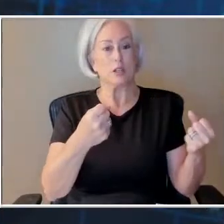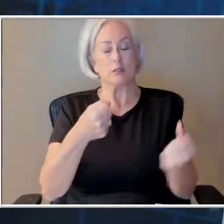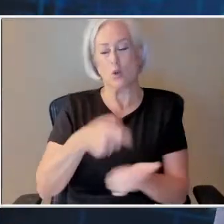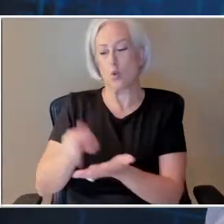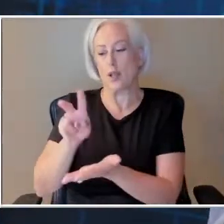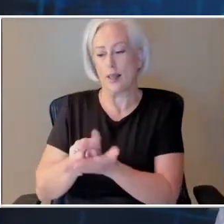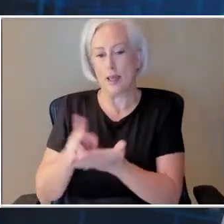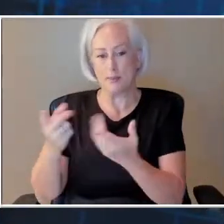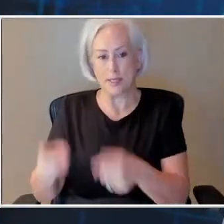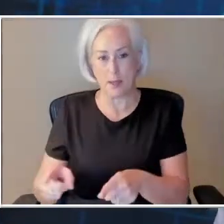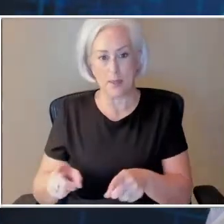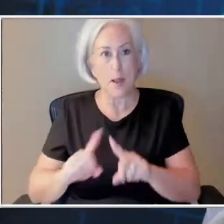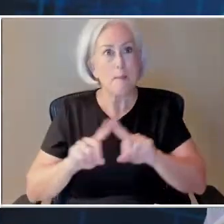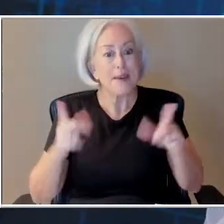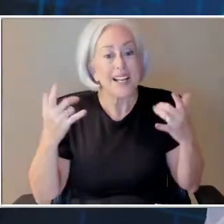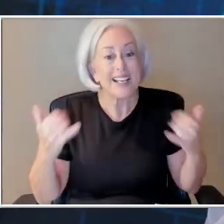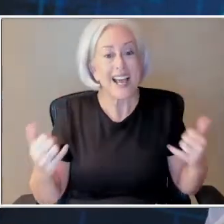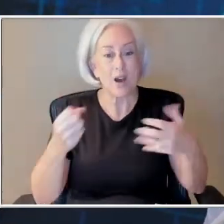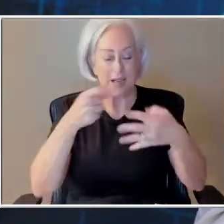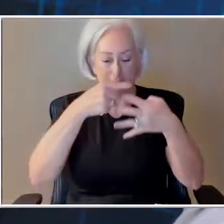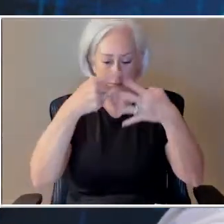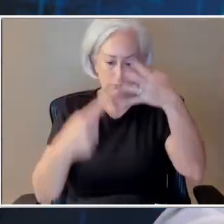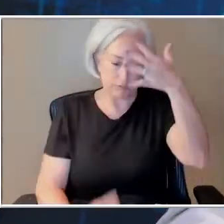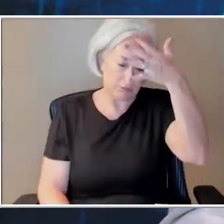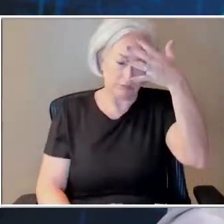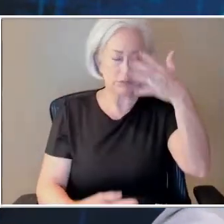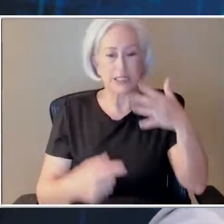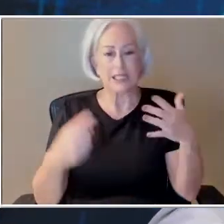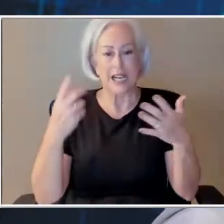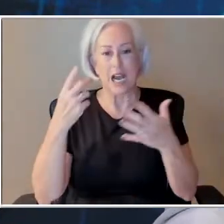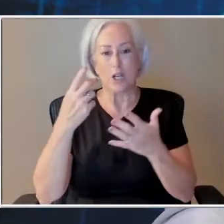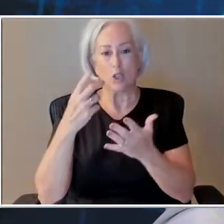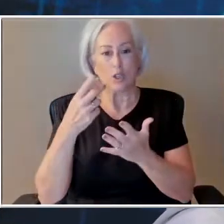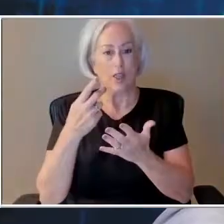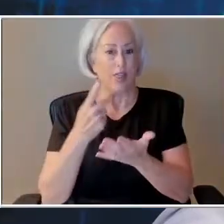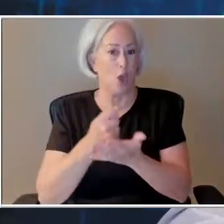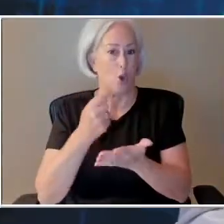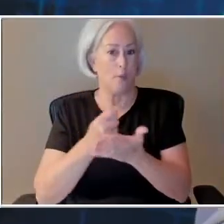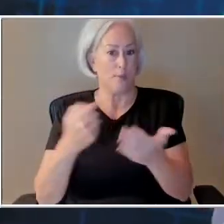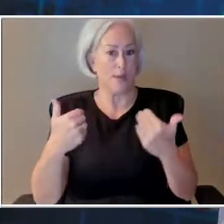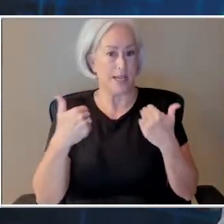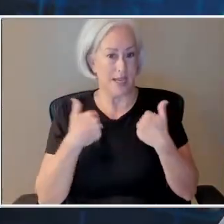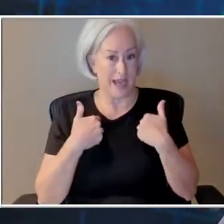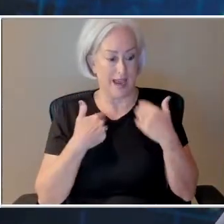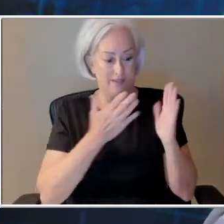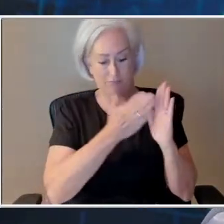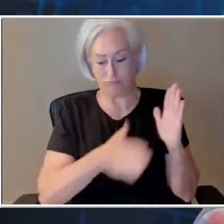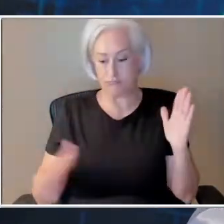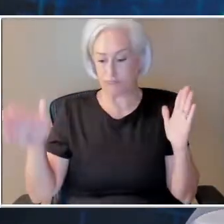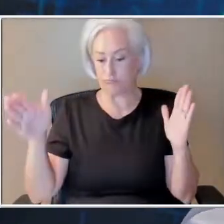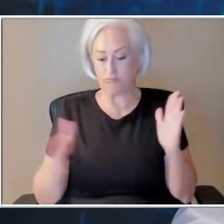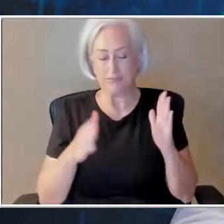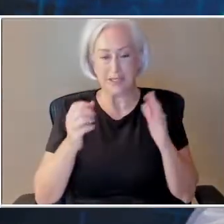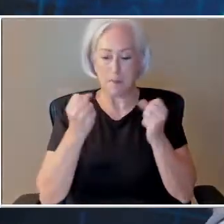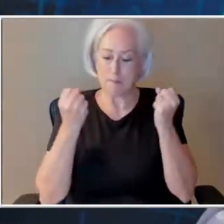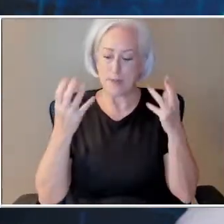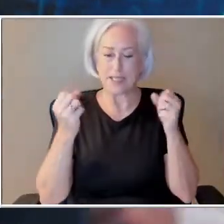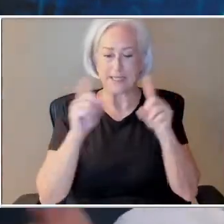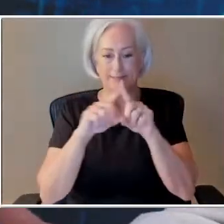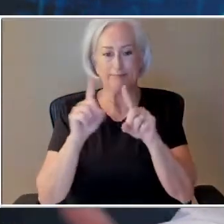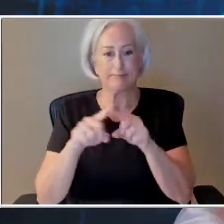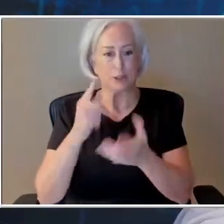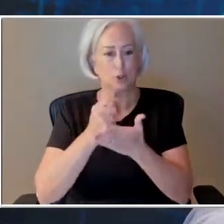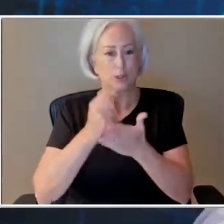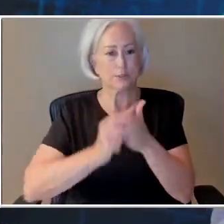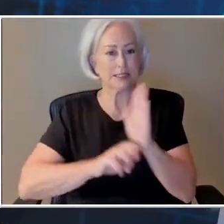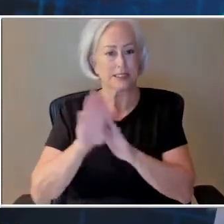therapy. So from 2 years of survival to about 15 years with our current treatment. And all these treatments really helped a lot. Patients like